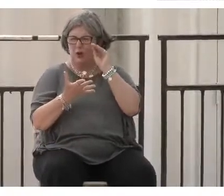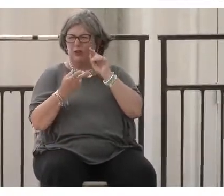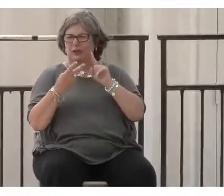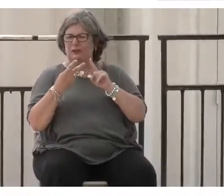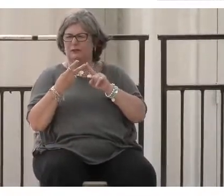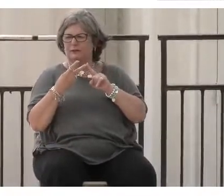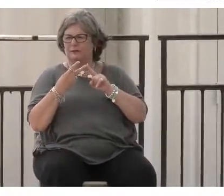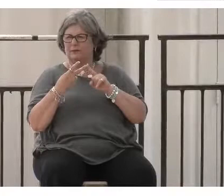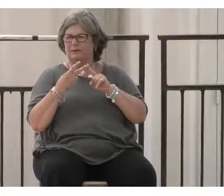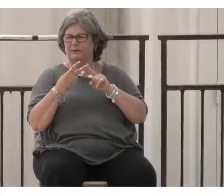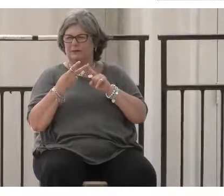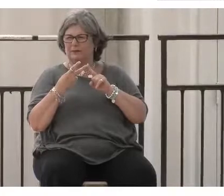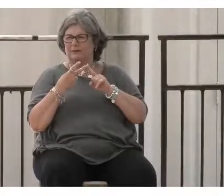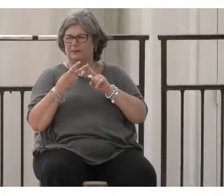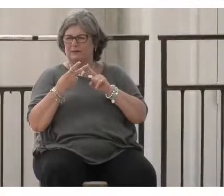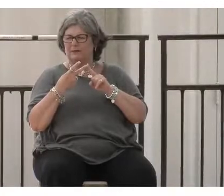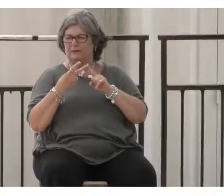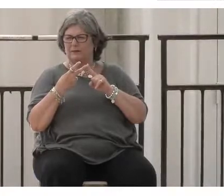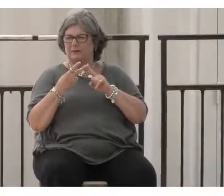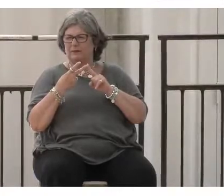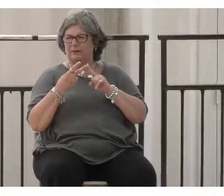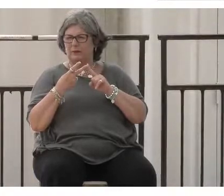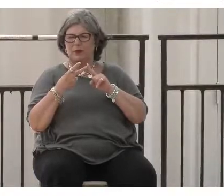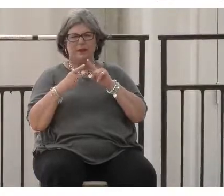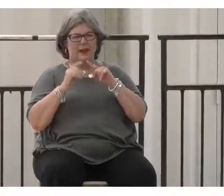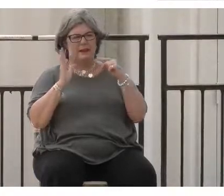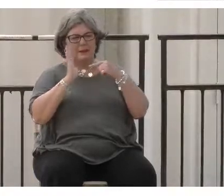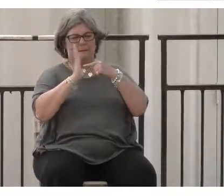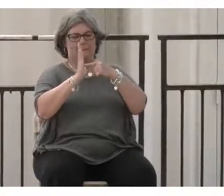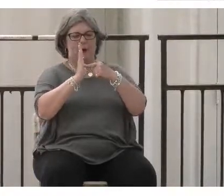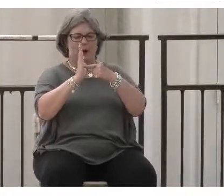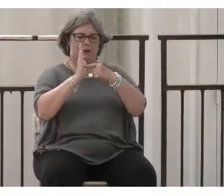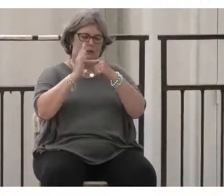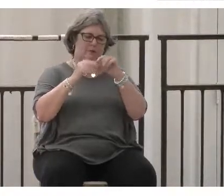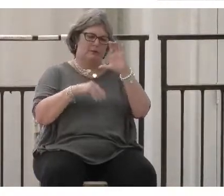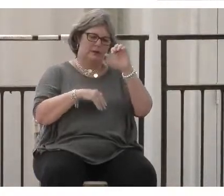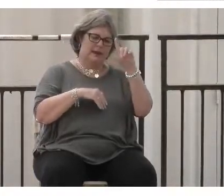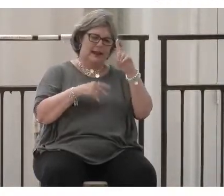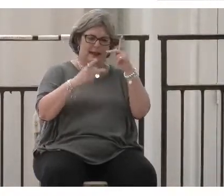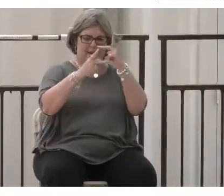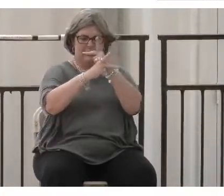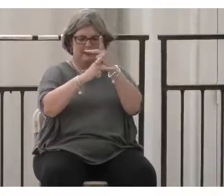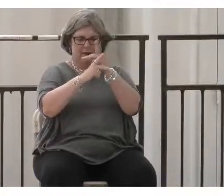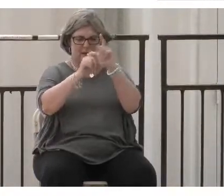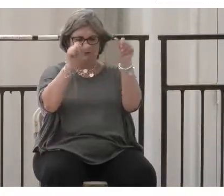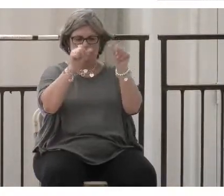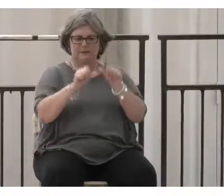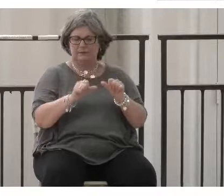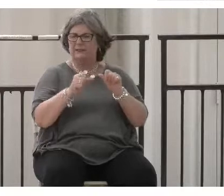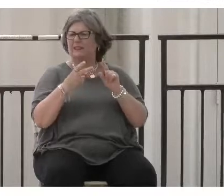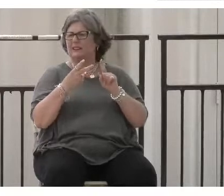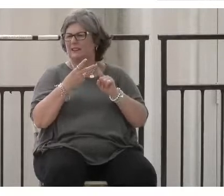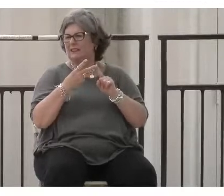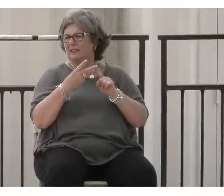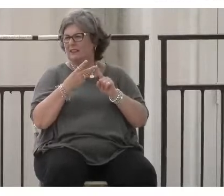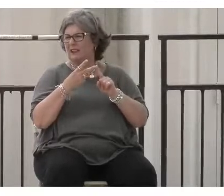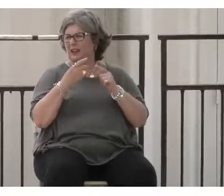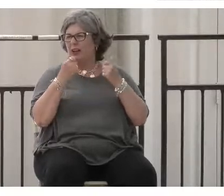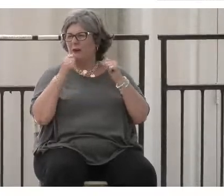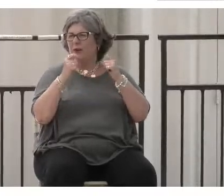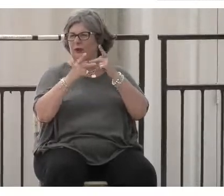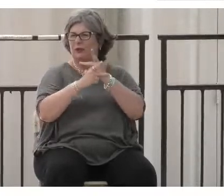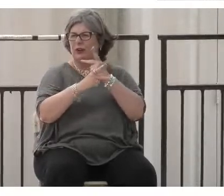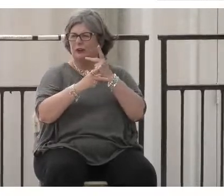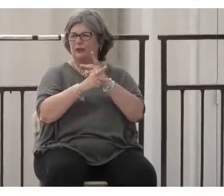with the point cloud model and also through VR technology. So we were trying to figure out